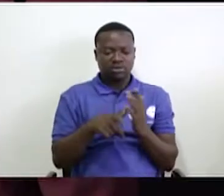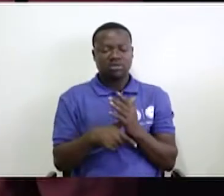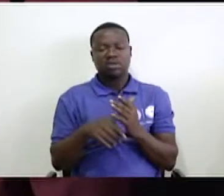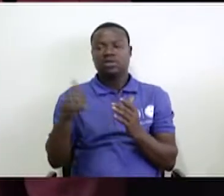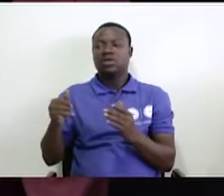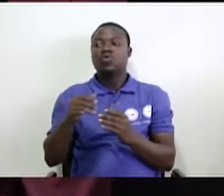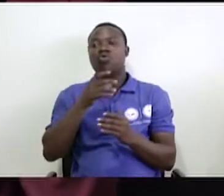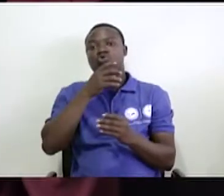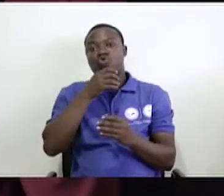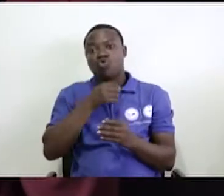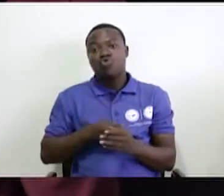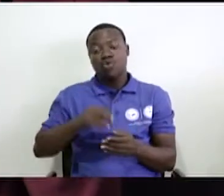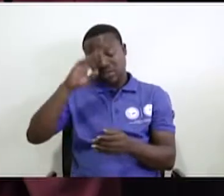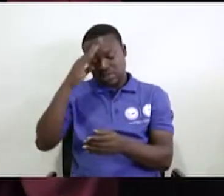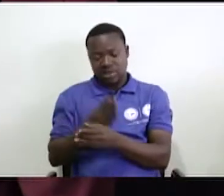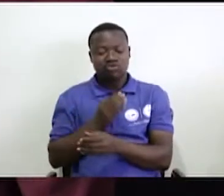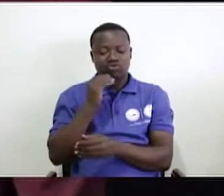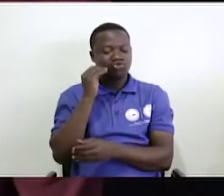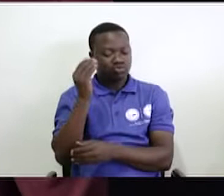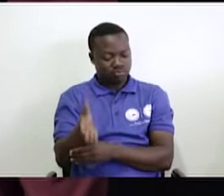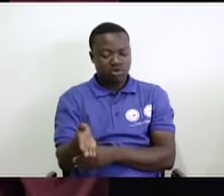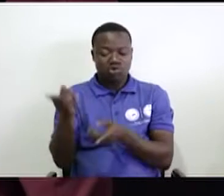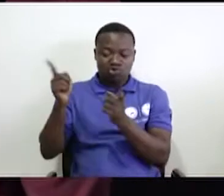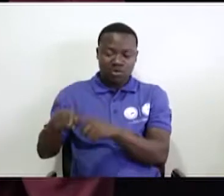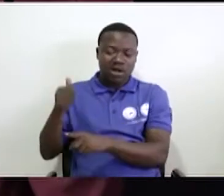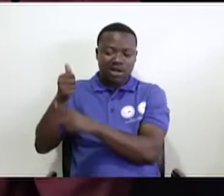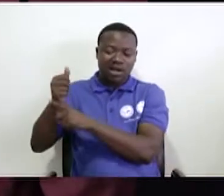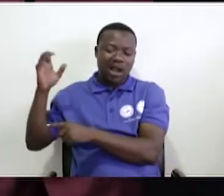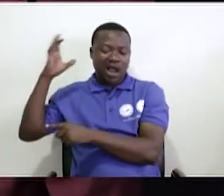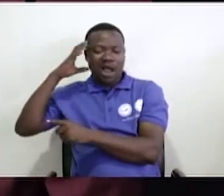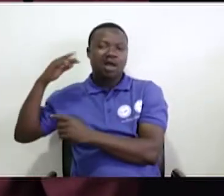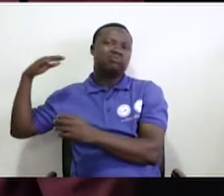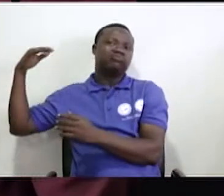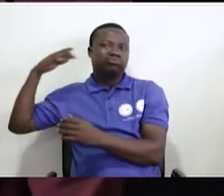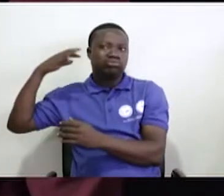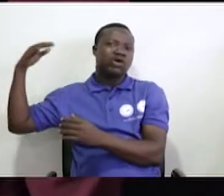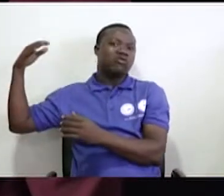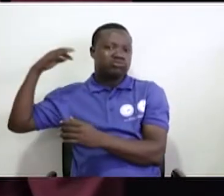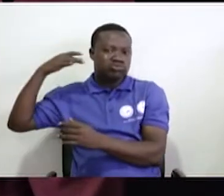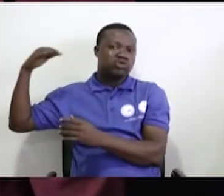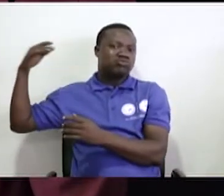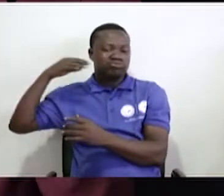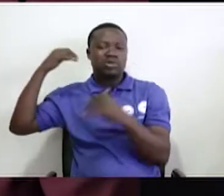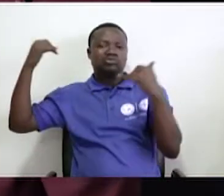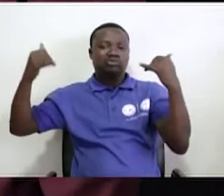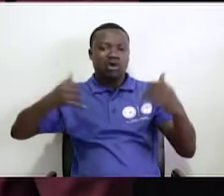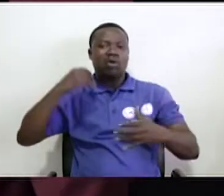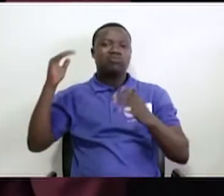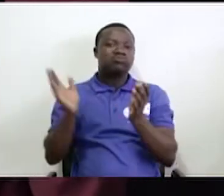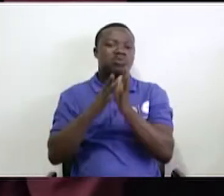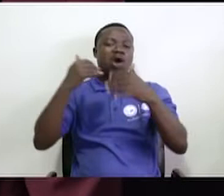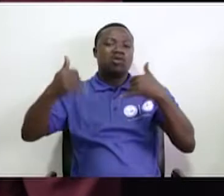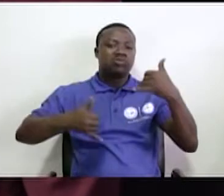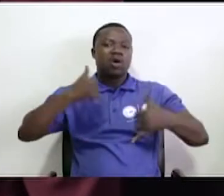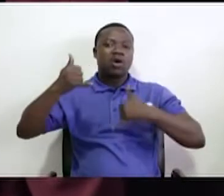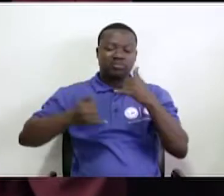at home. When he heard the noise, the jubilation, he